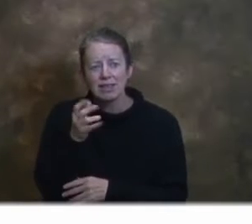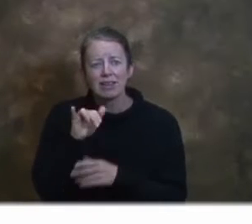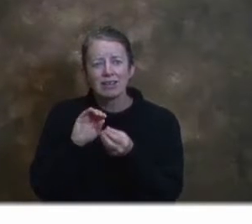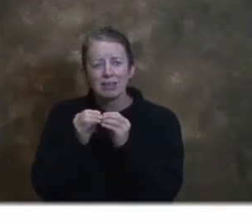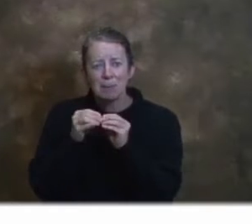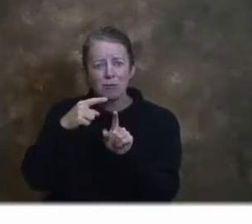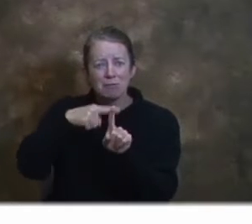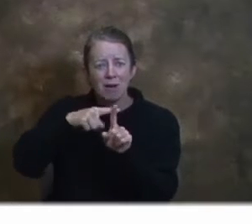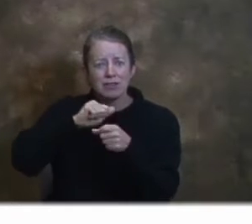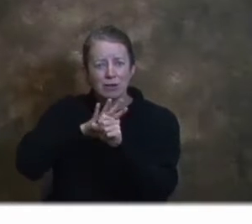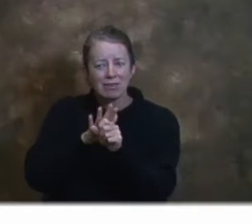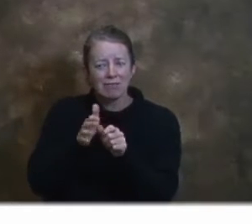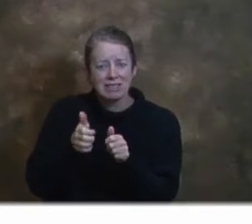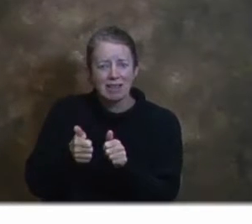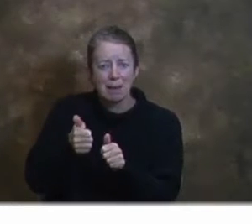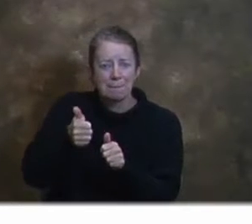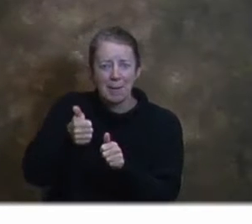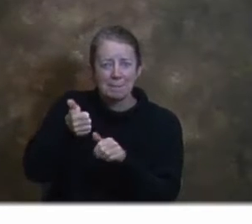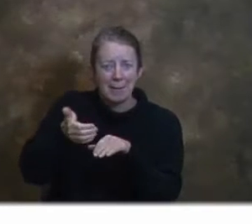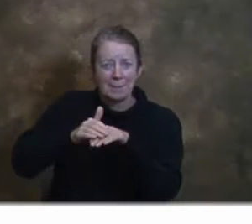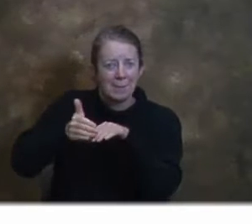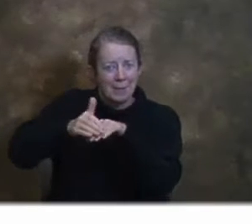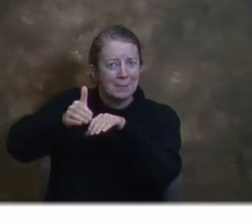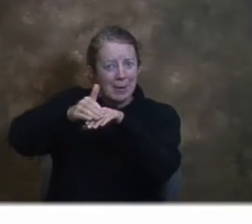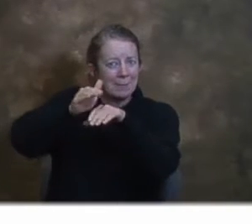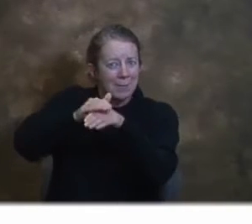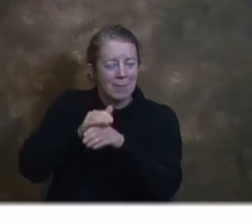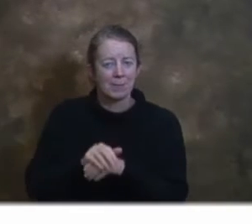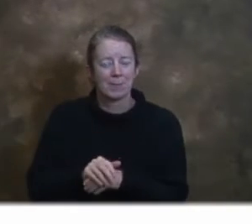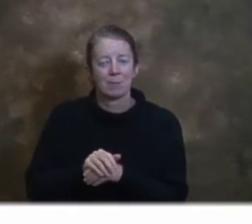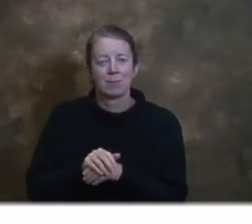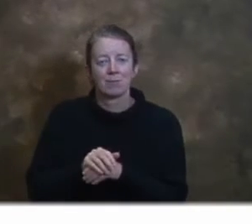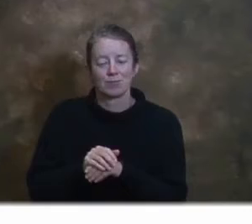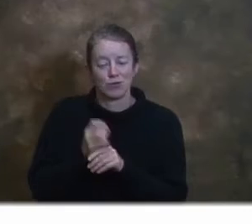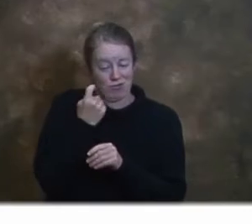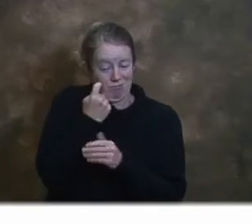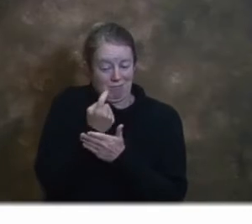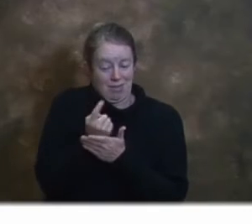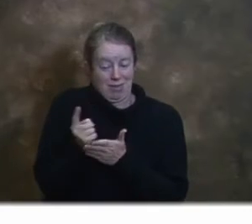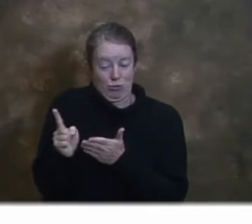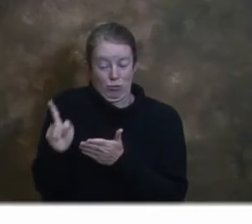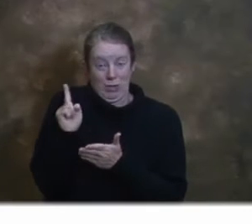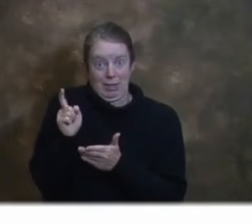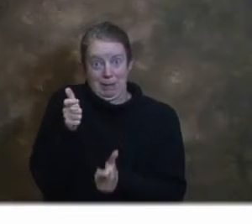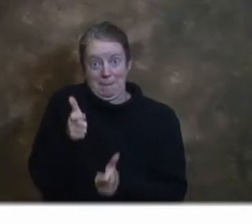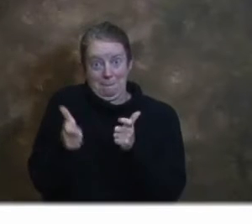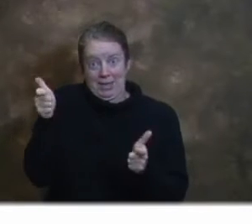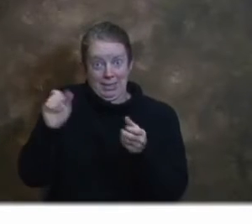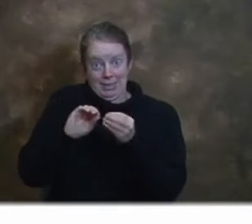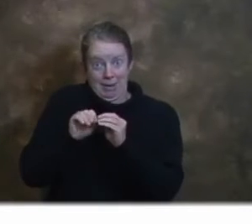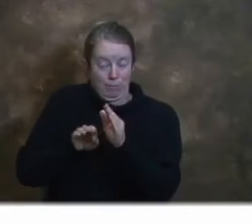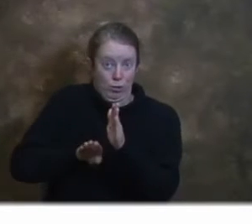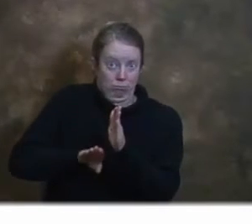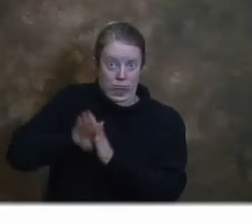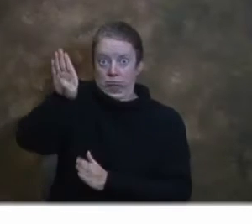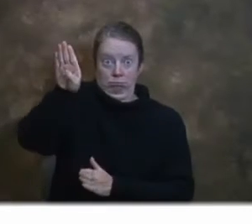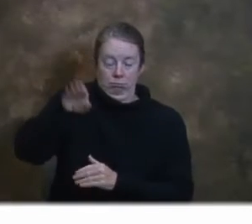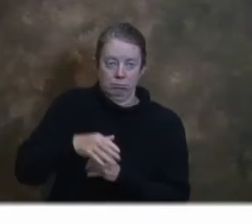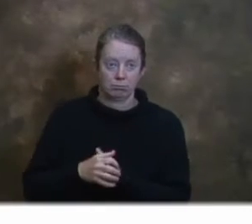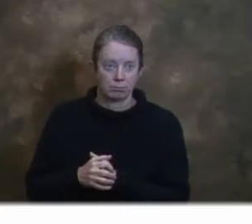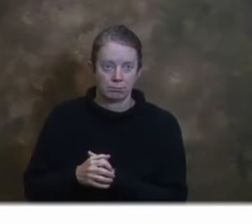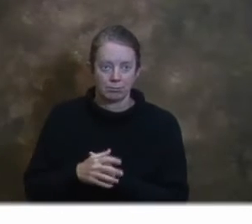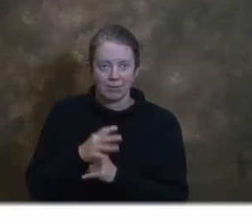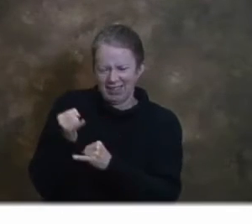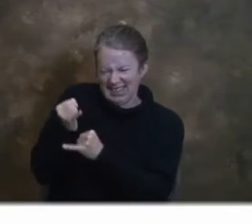in cases in the last couple of weeks, with the week prior being the most significant so far. That far